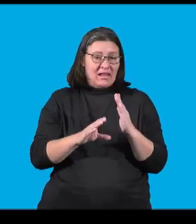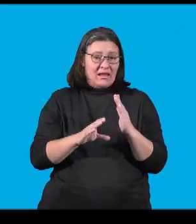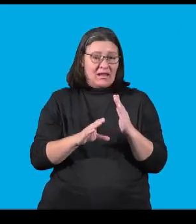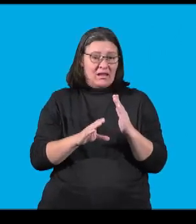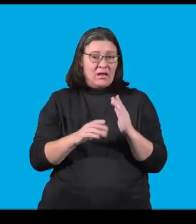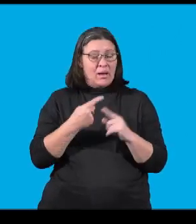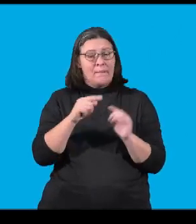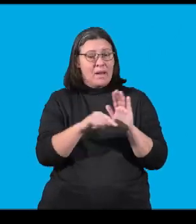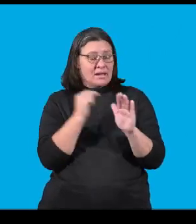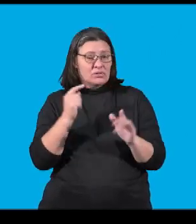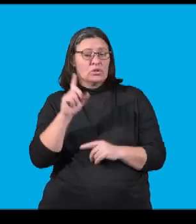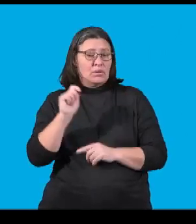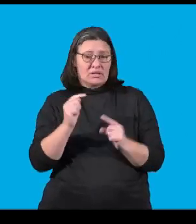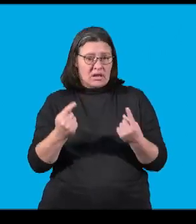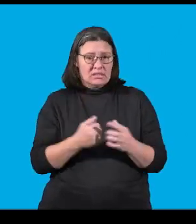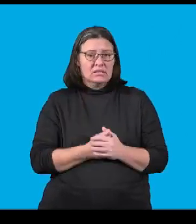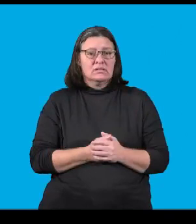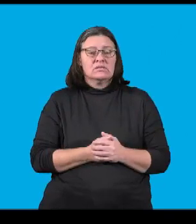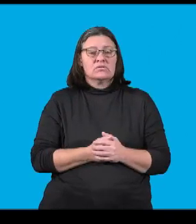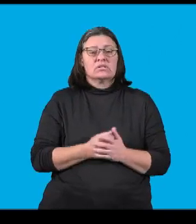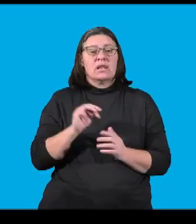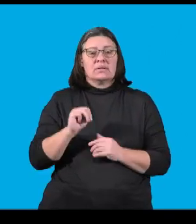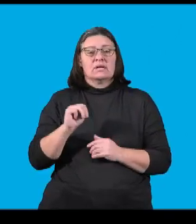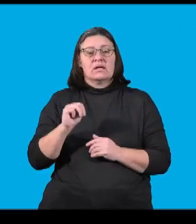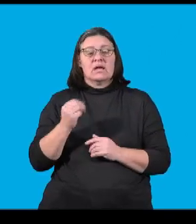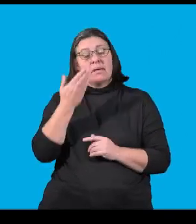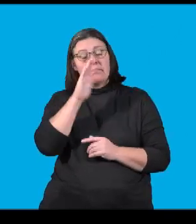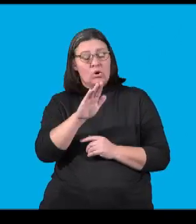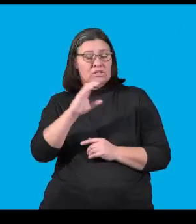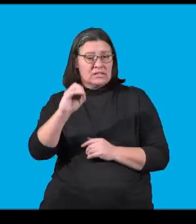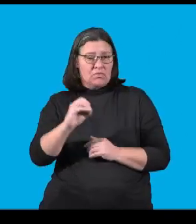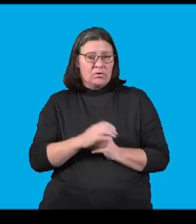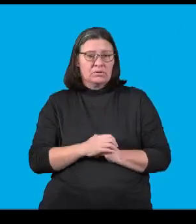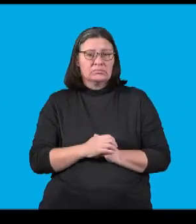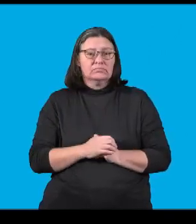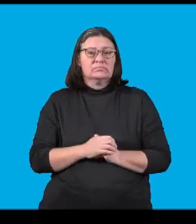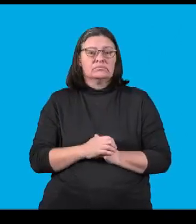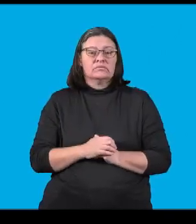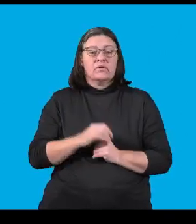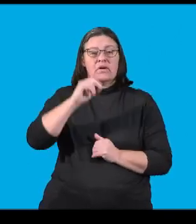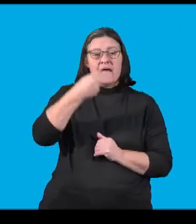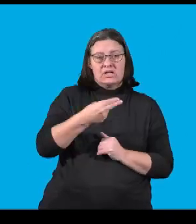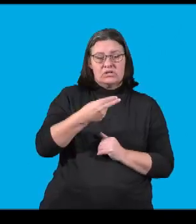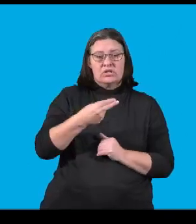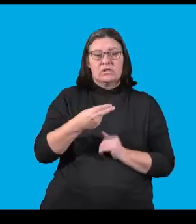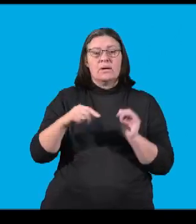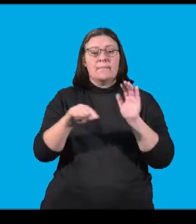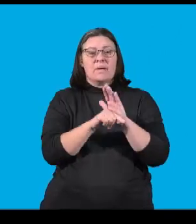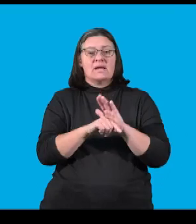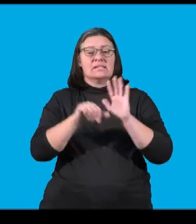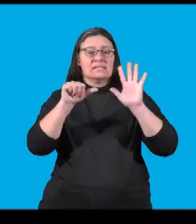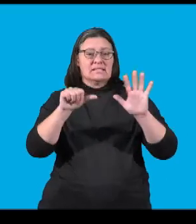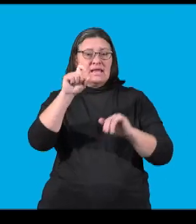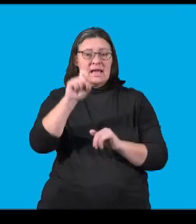minus sign. You cannot cancel across terms. So this is equal to the limit as h approaches 0 of h